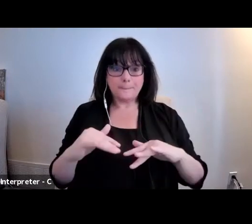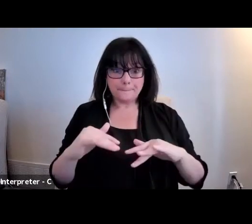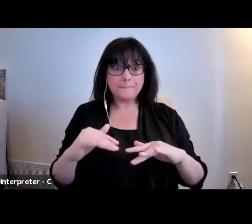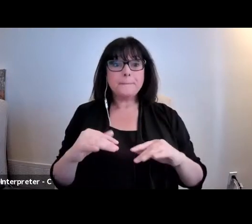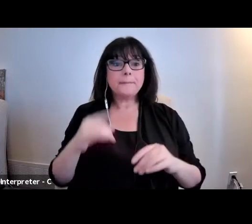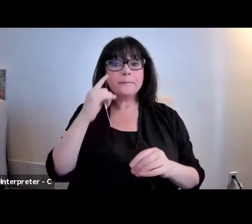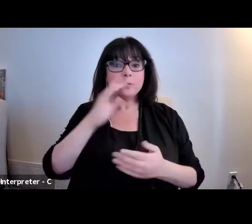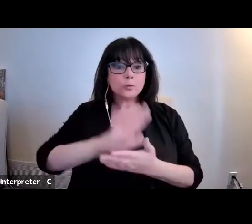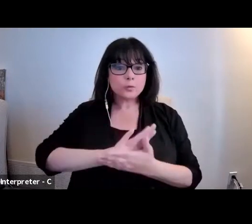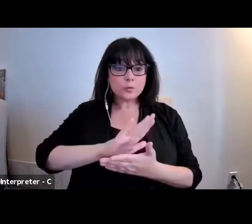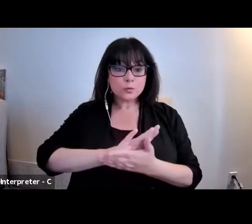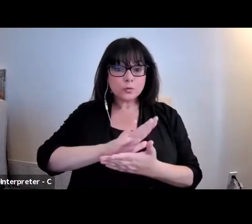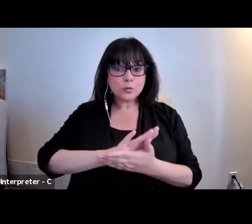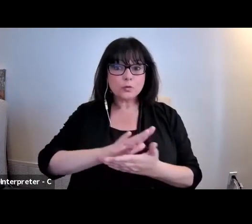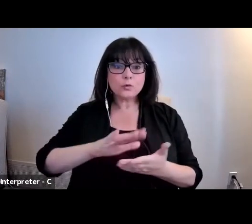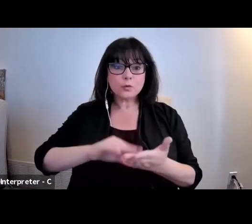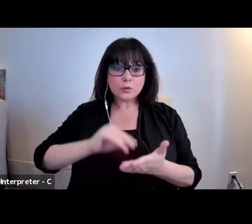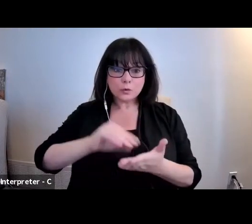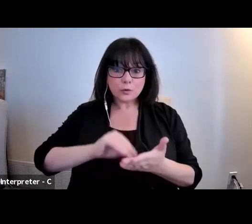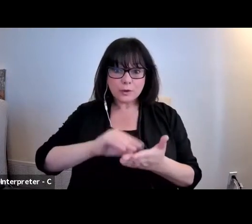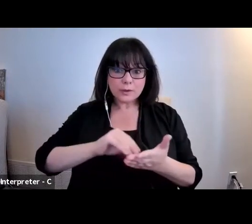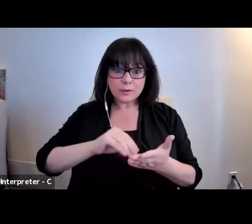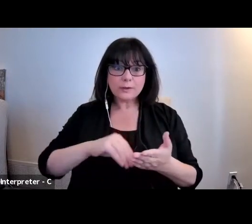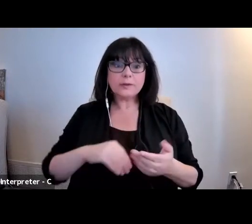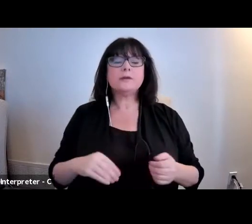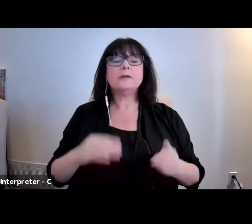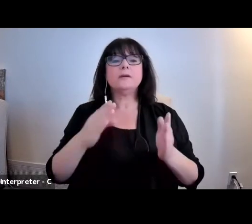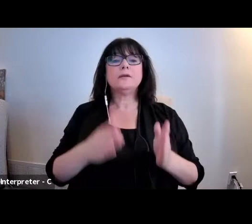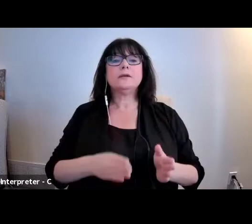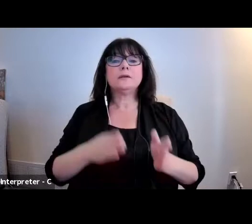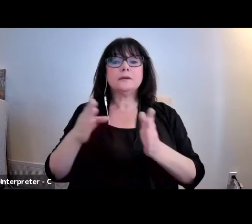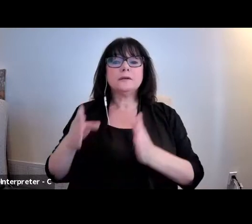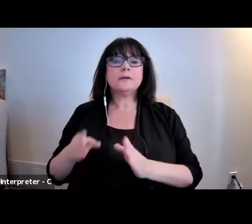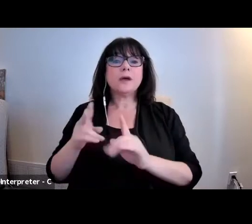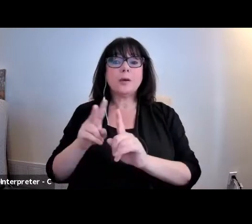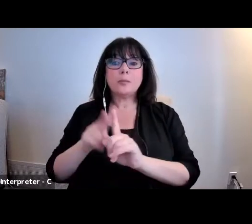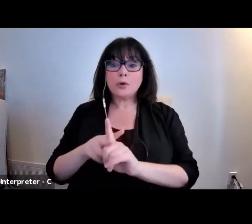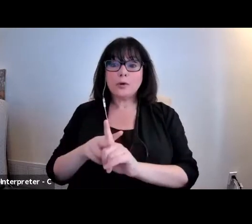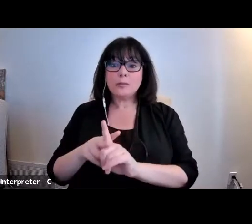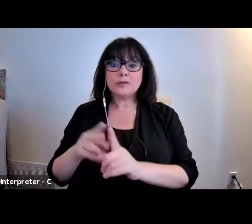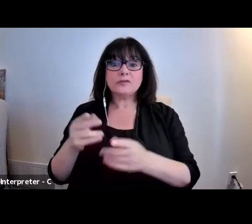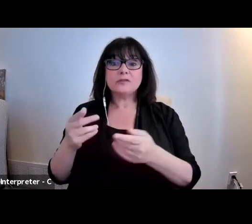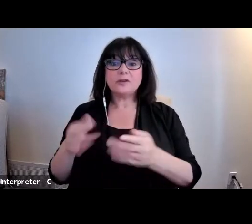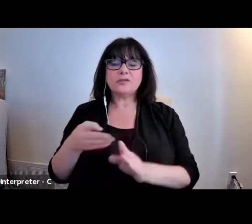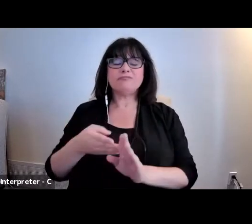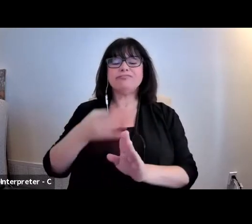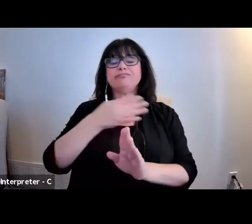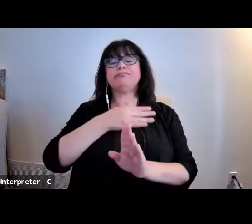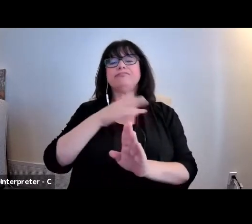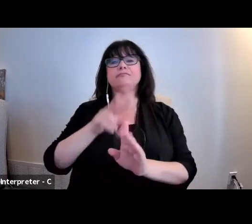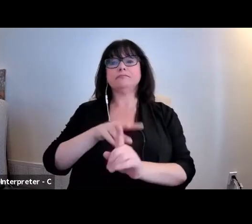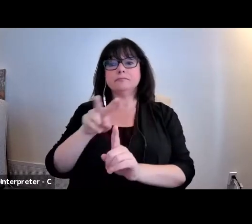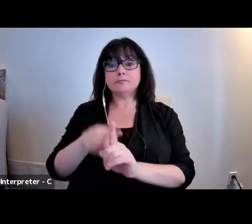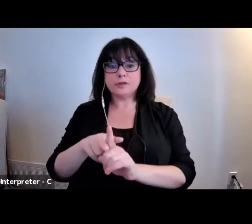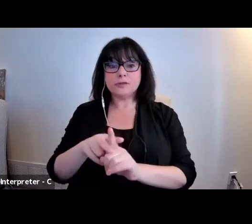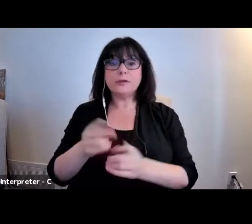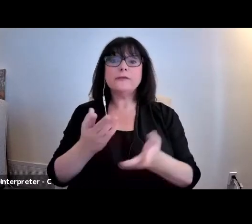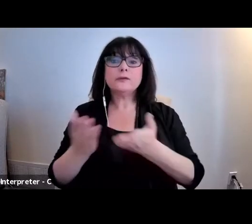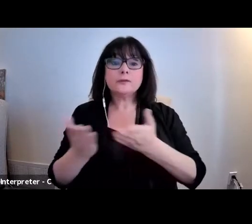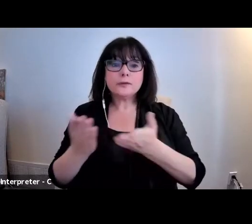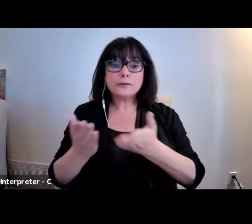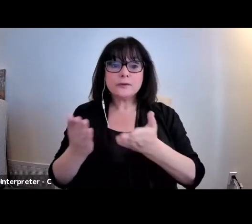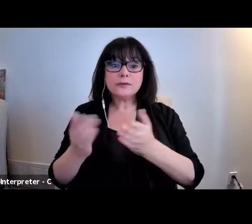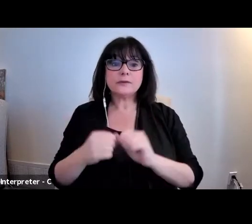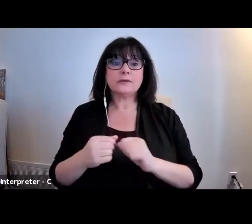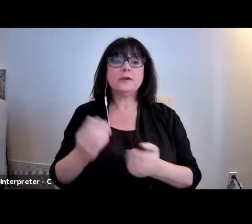either this summer or into the fall, pre-scheduled appointments with service and support providers, visiting libraries